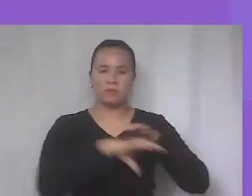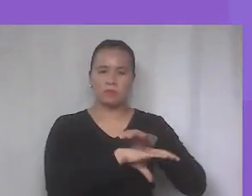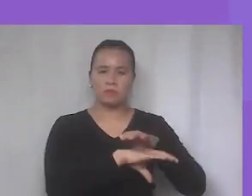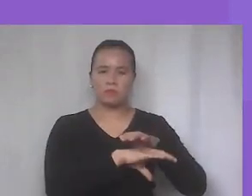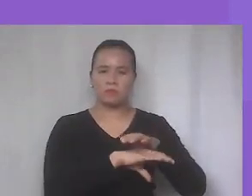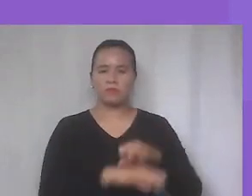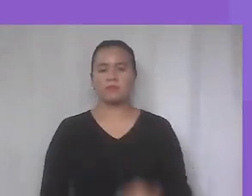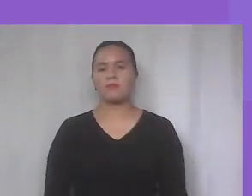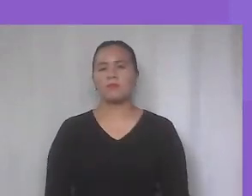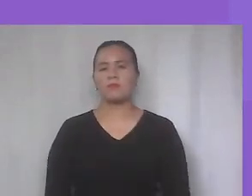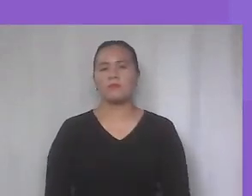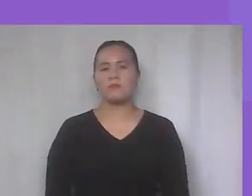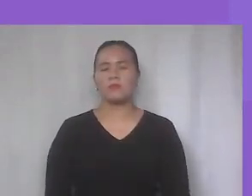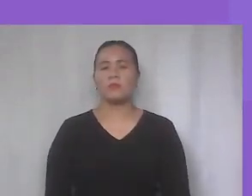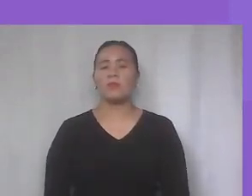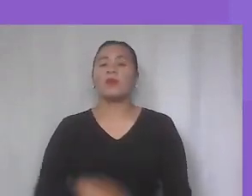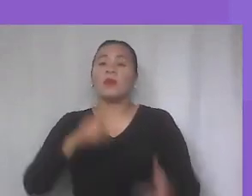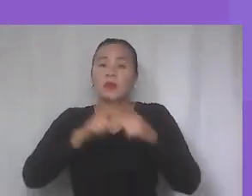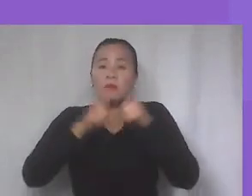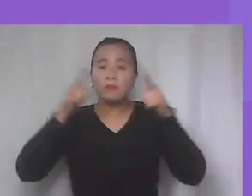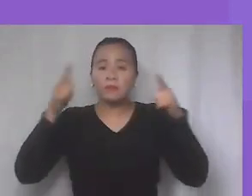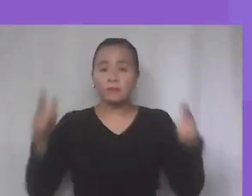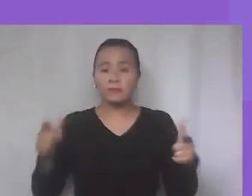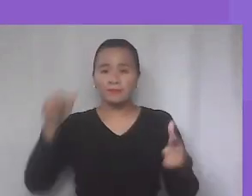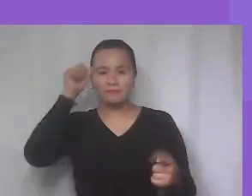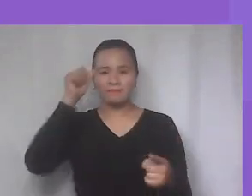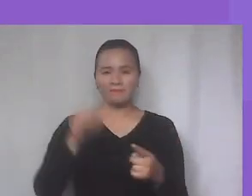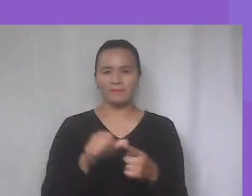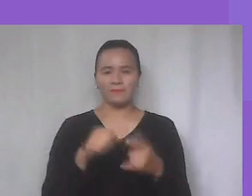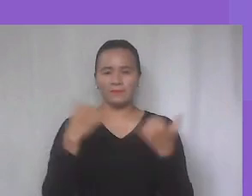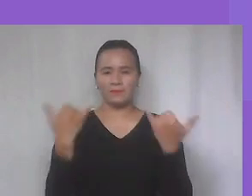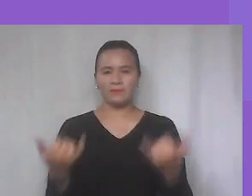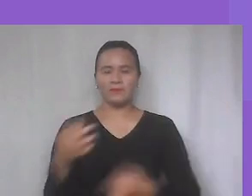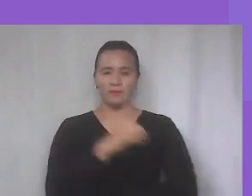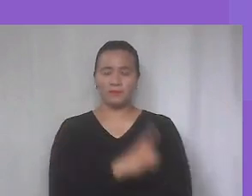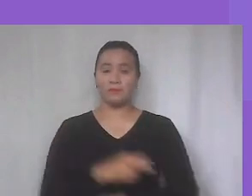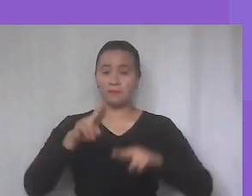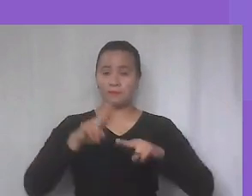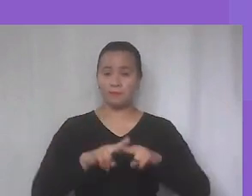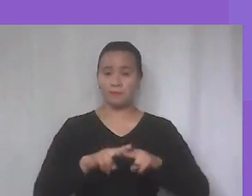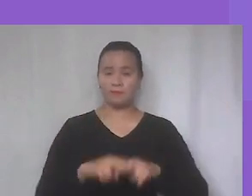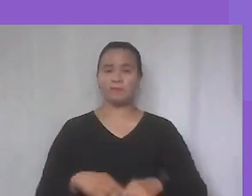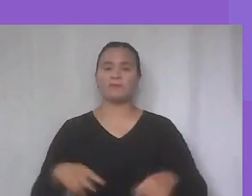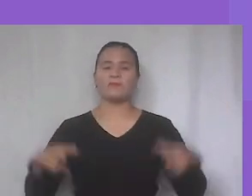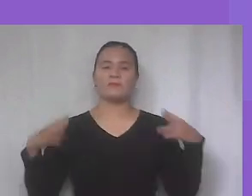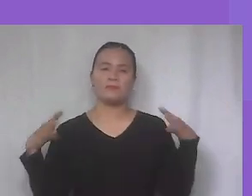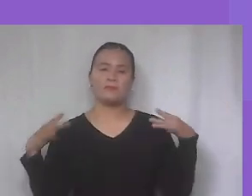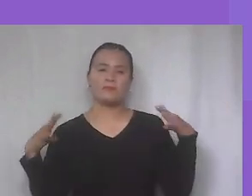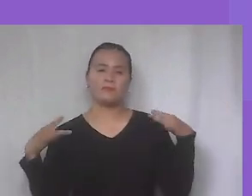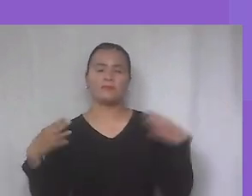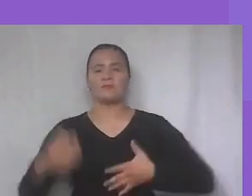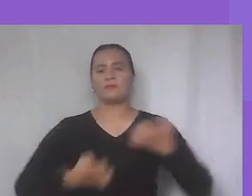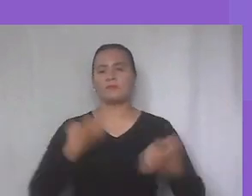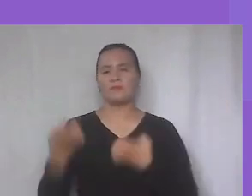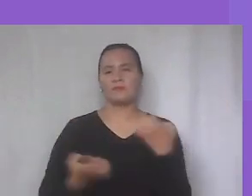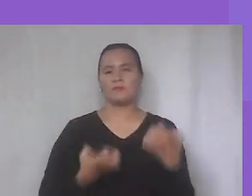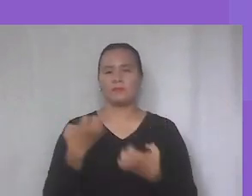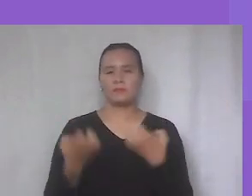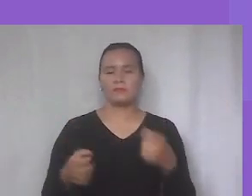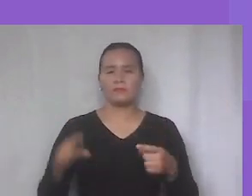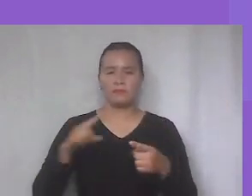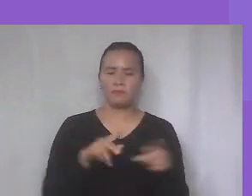We have a great agenda today, so sit back, relax, and enjoy all the sessions we've prepared for you this